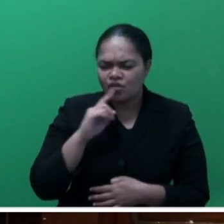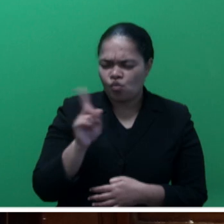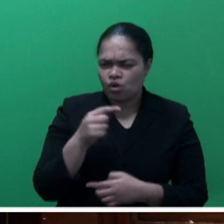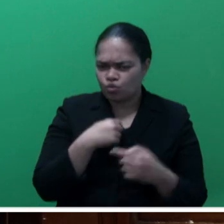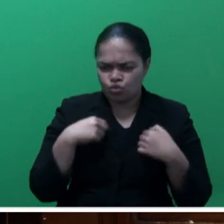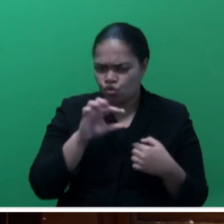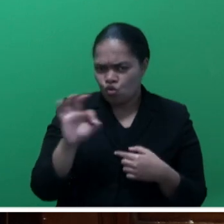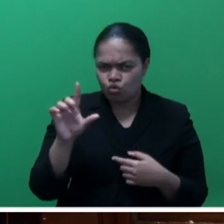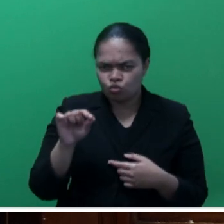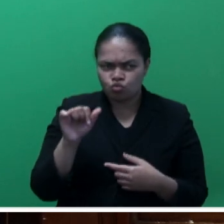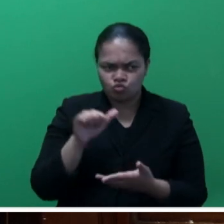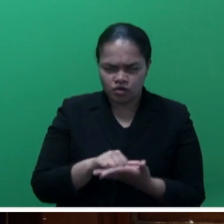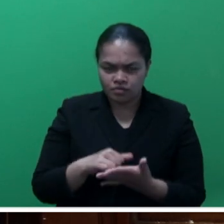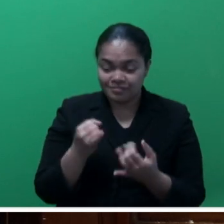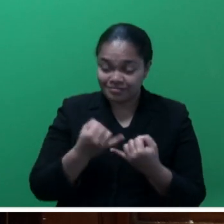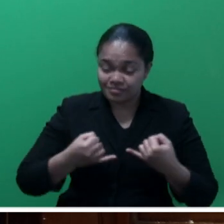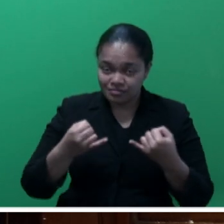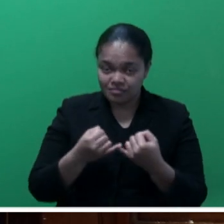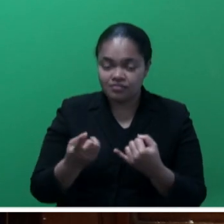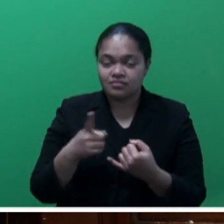Our islands and their unique